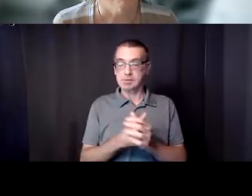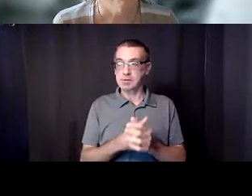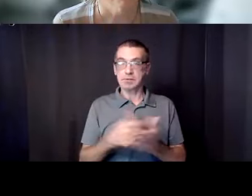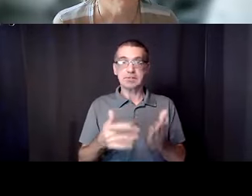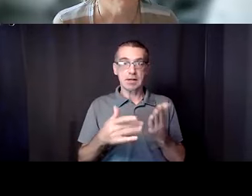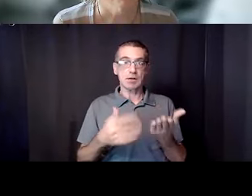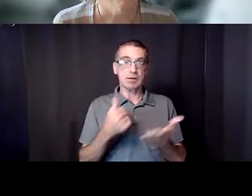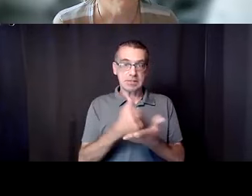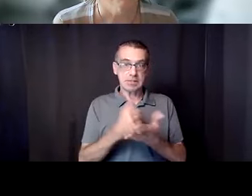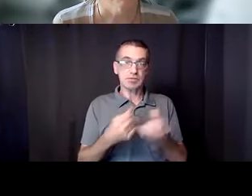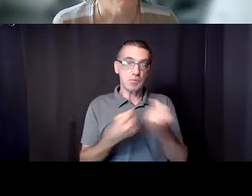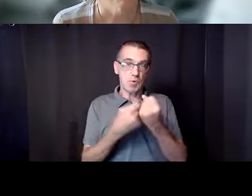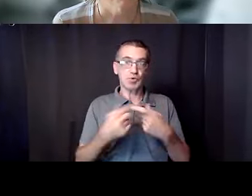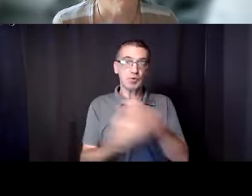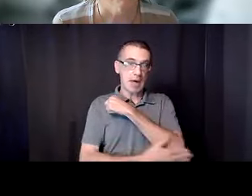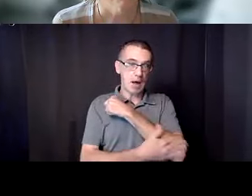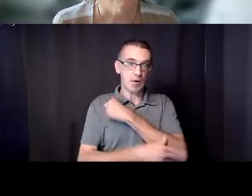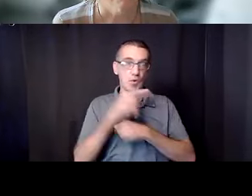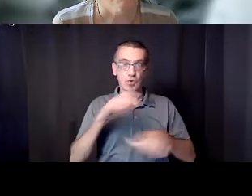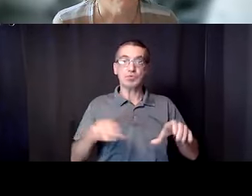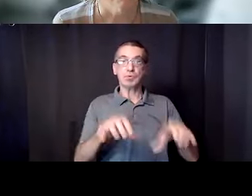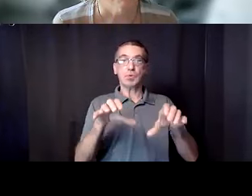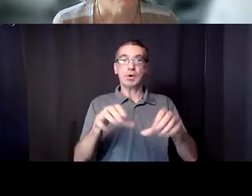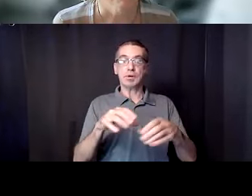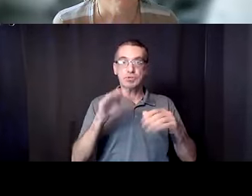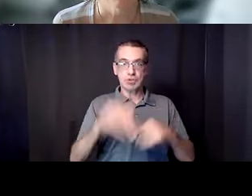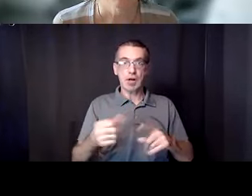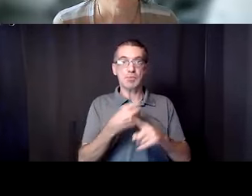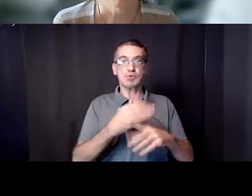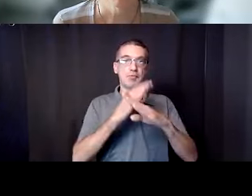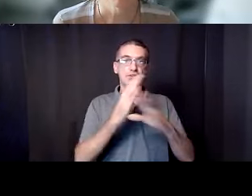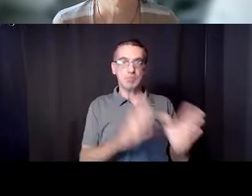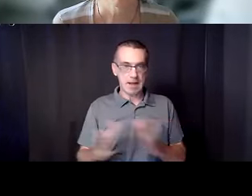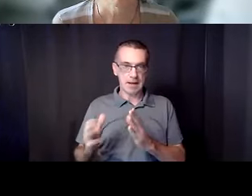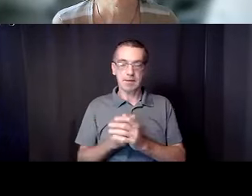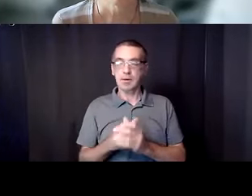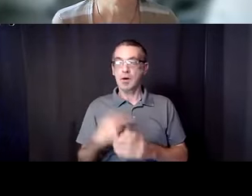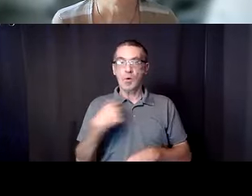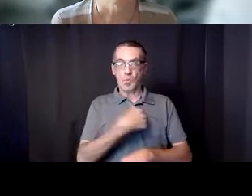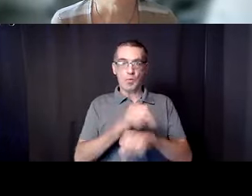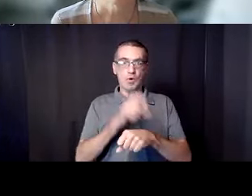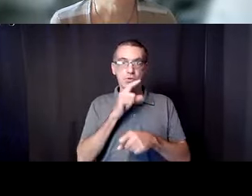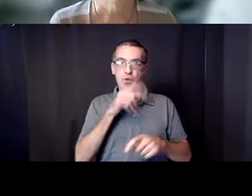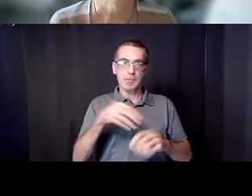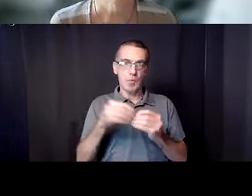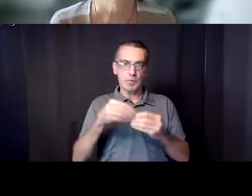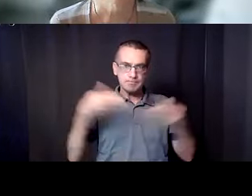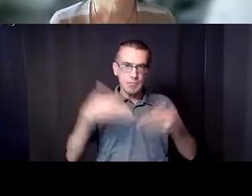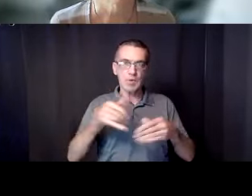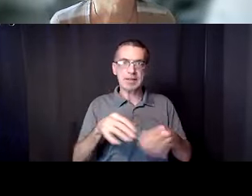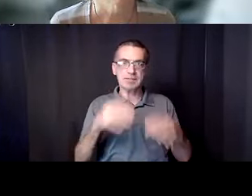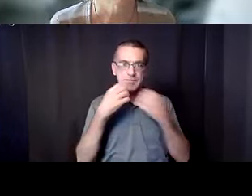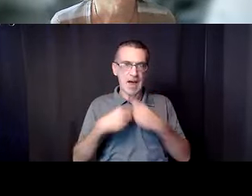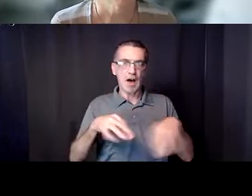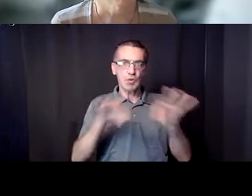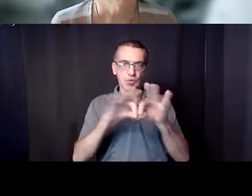technical assistance support to counties that are doing child abuse prevention planning. And our work is really grounded in these values that I